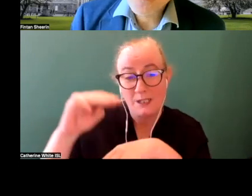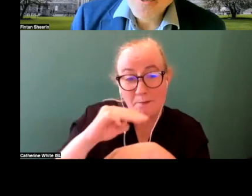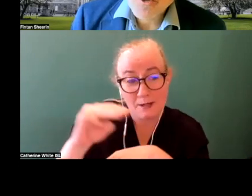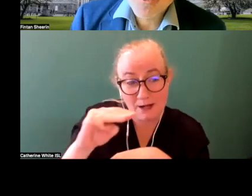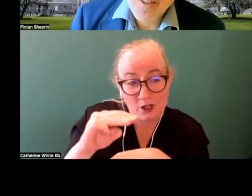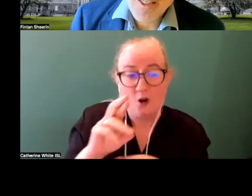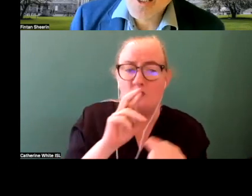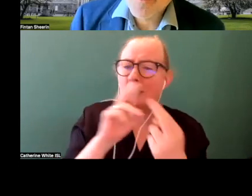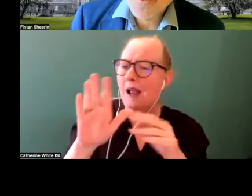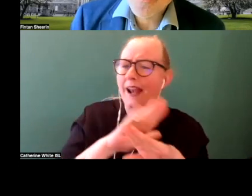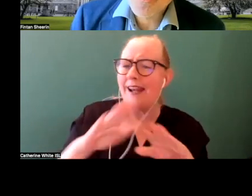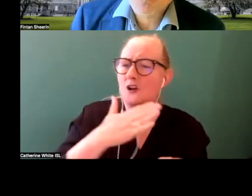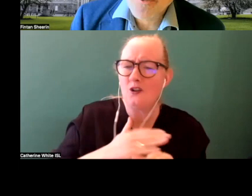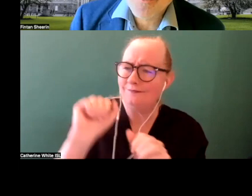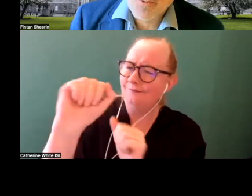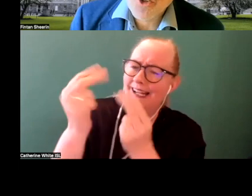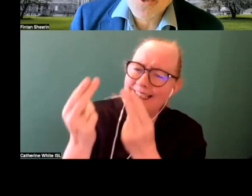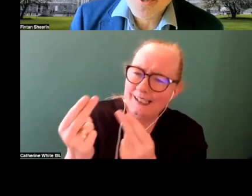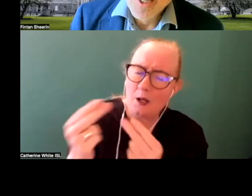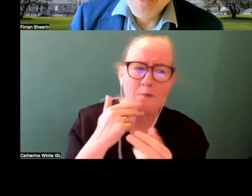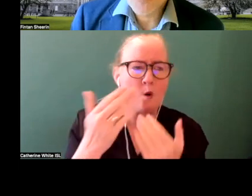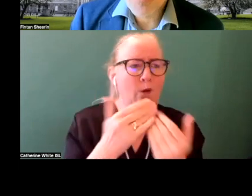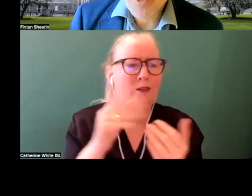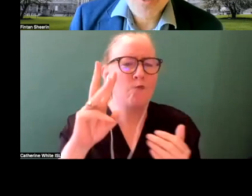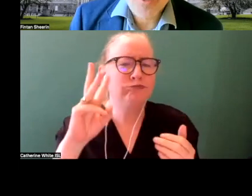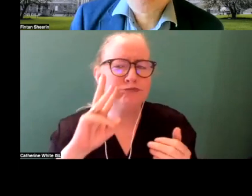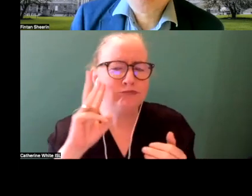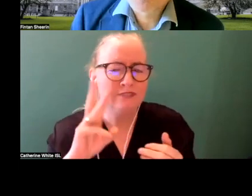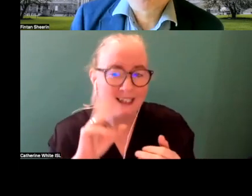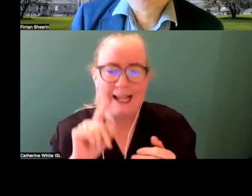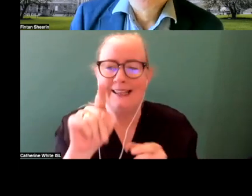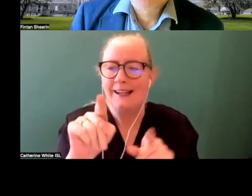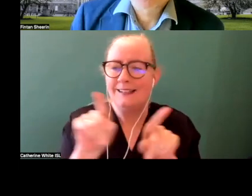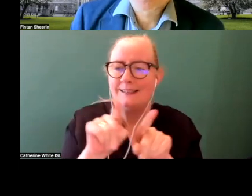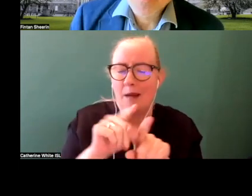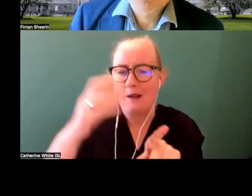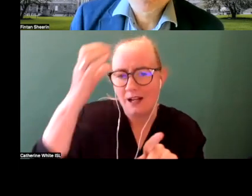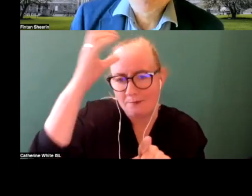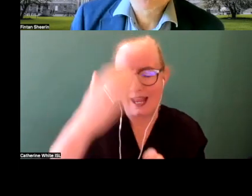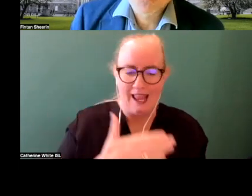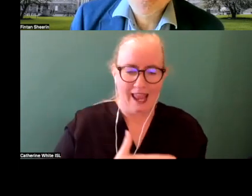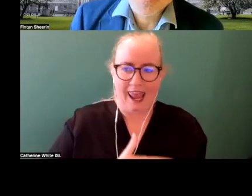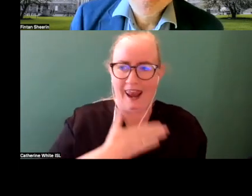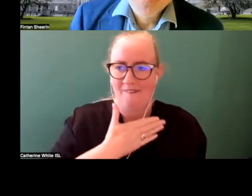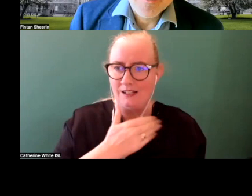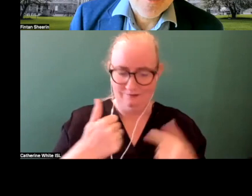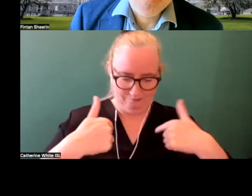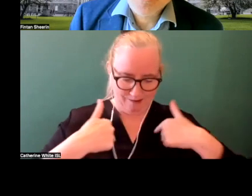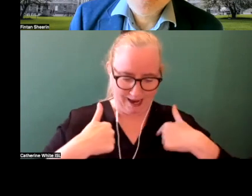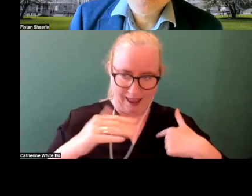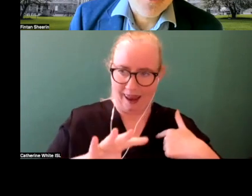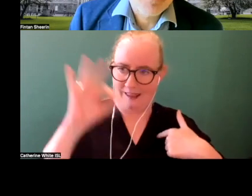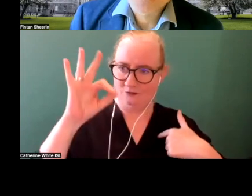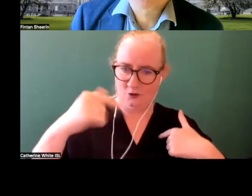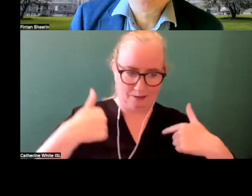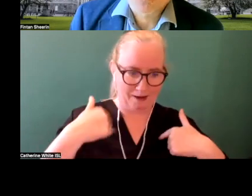responding not just to needs, but also to personal wishes. And that goes back to the concept of living the life of your choosing. It's